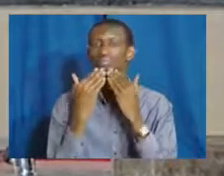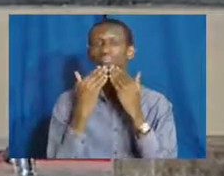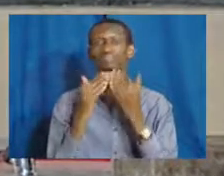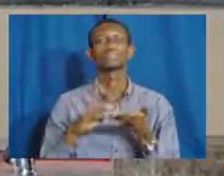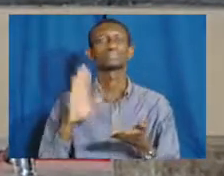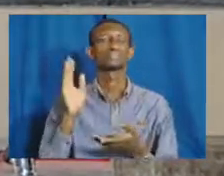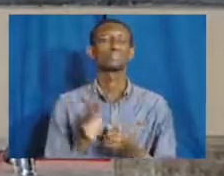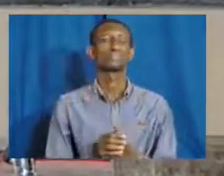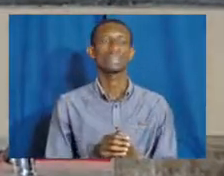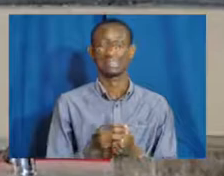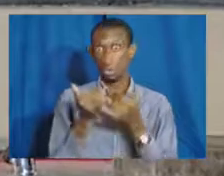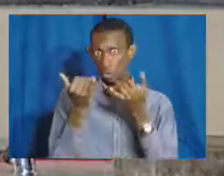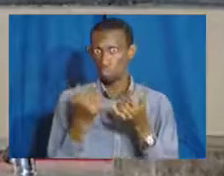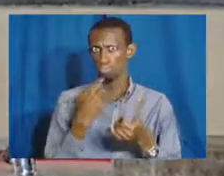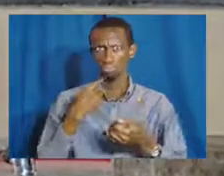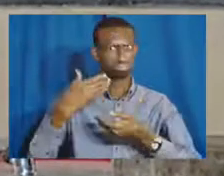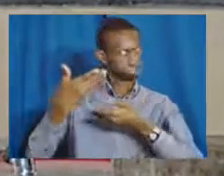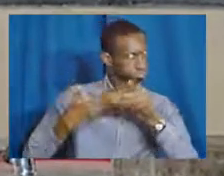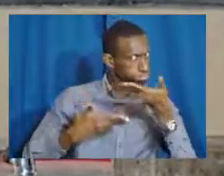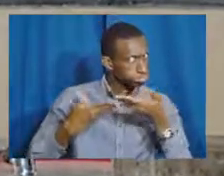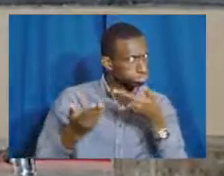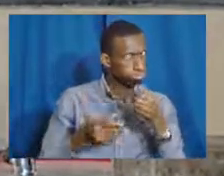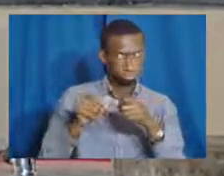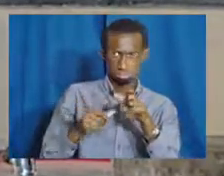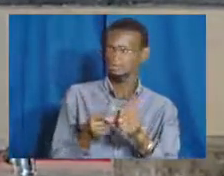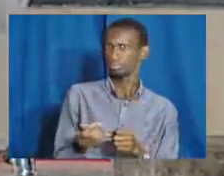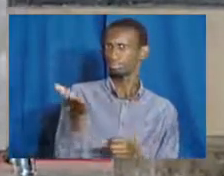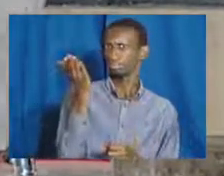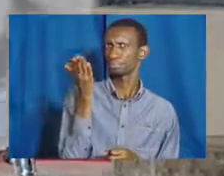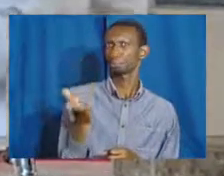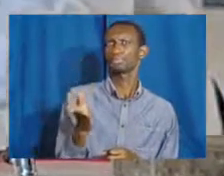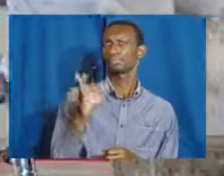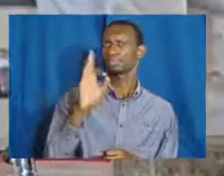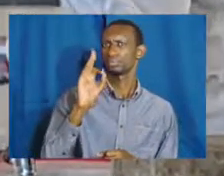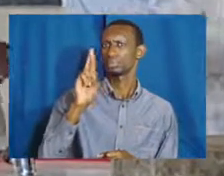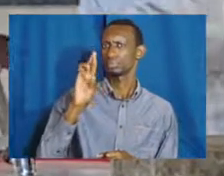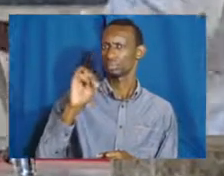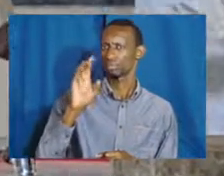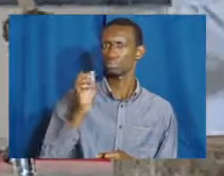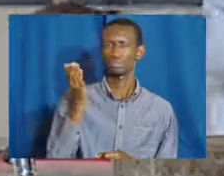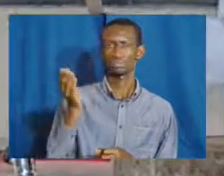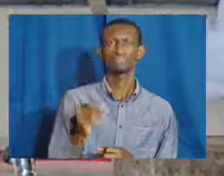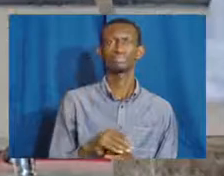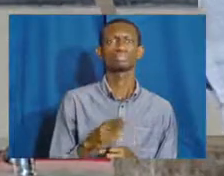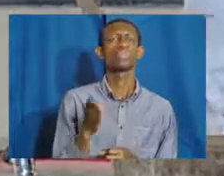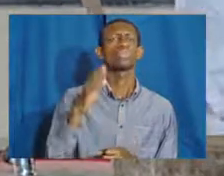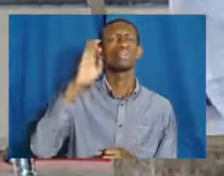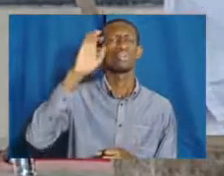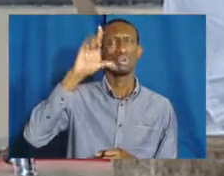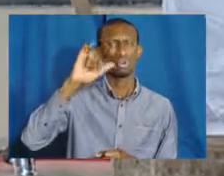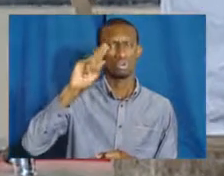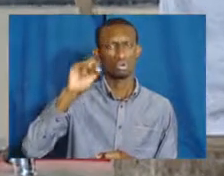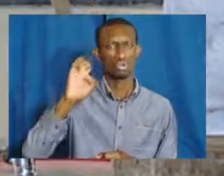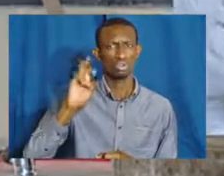discuss this form of a linear equation